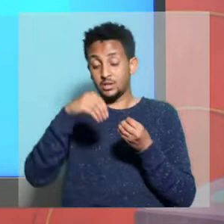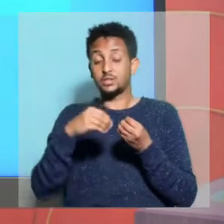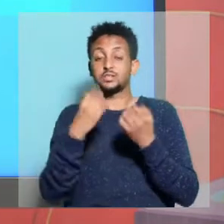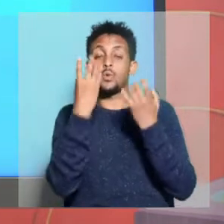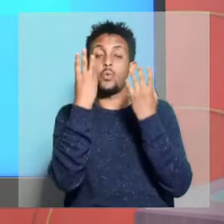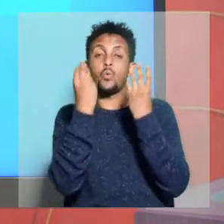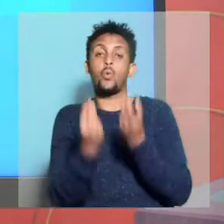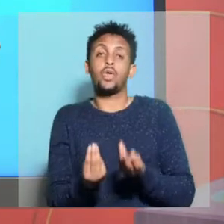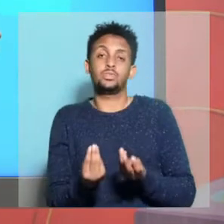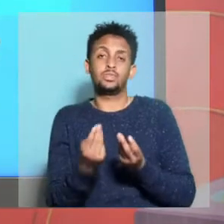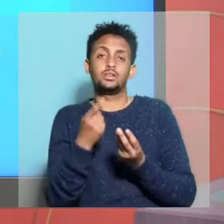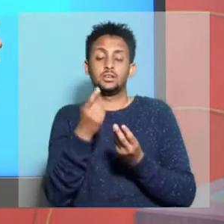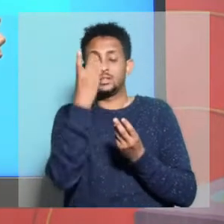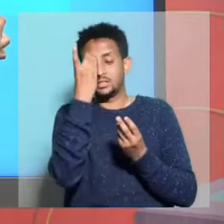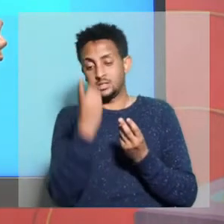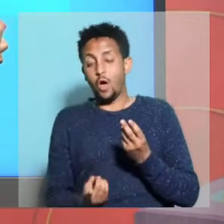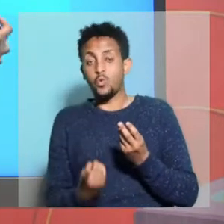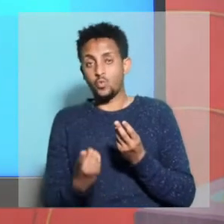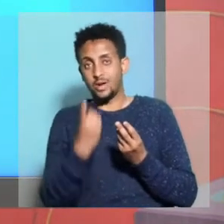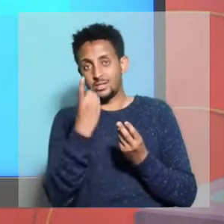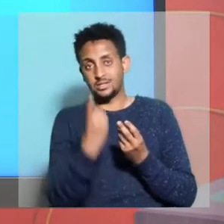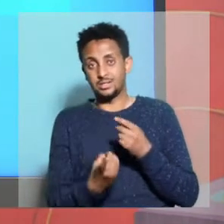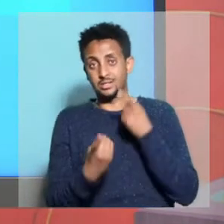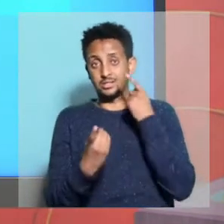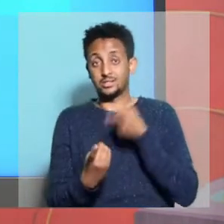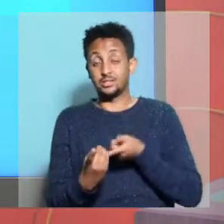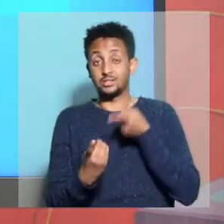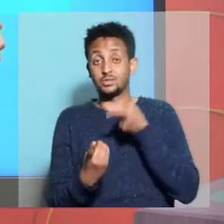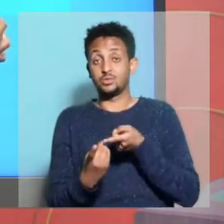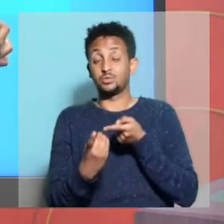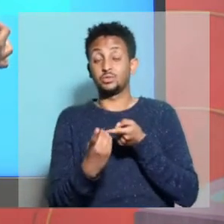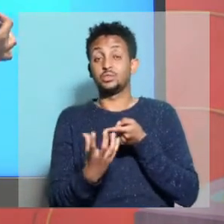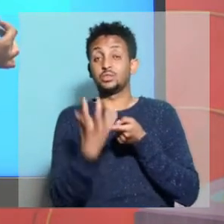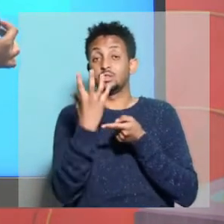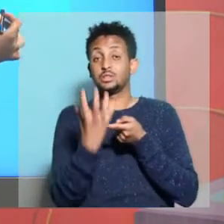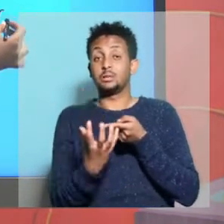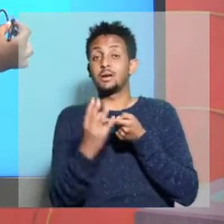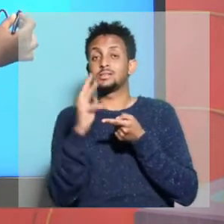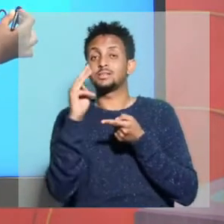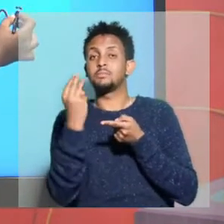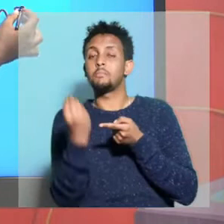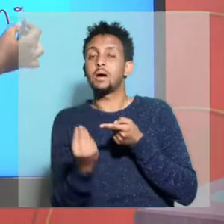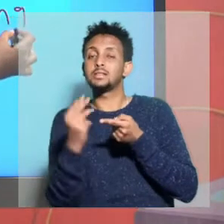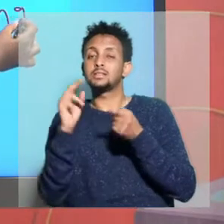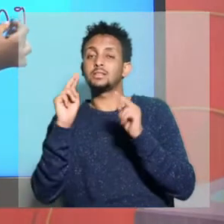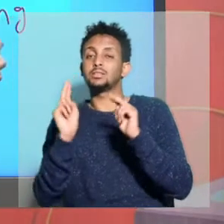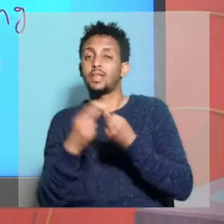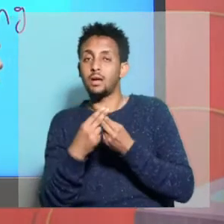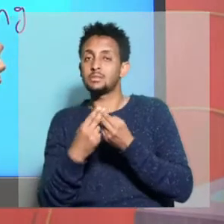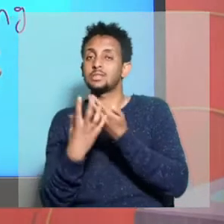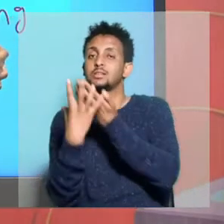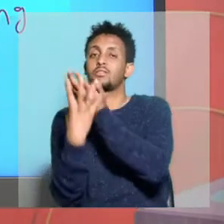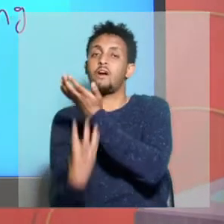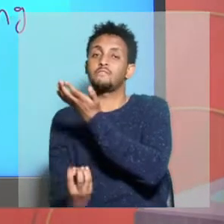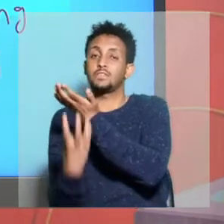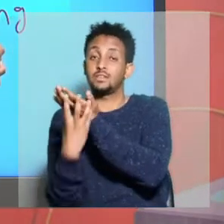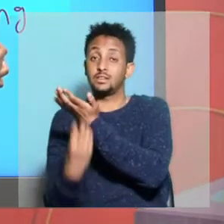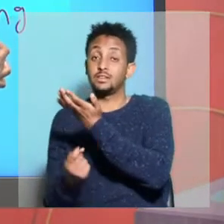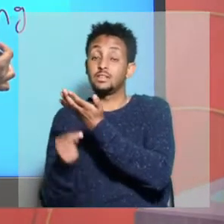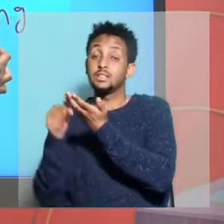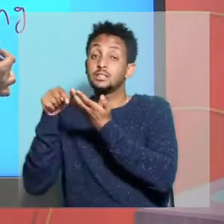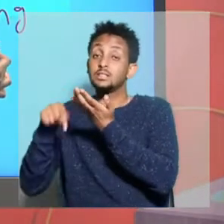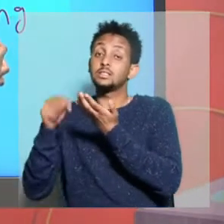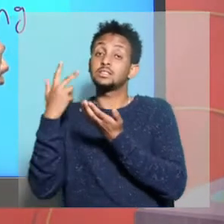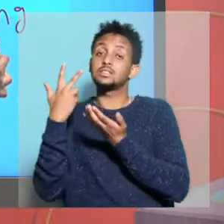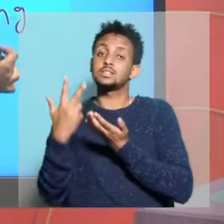weight. There is a downward force exerted due to the weight, which is mass times gravity. The mass of the object